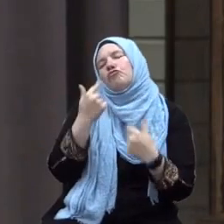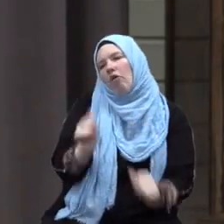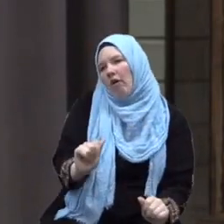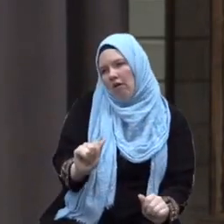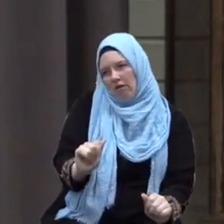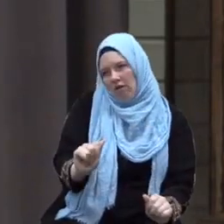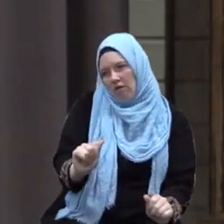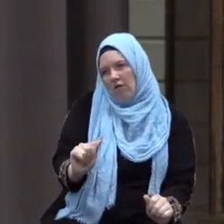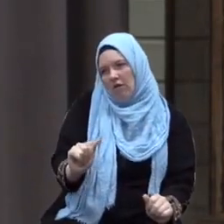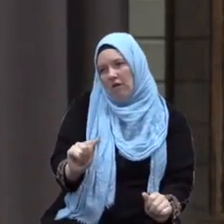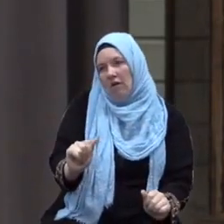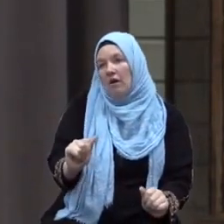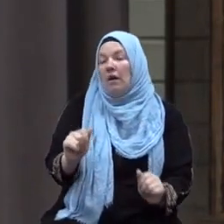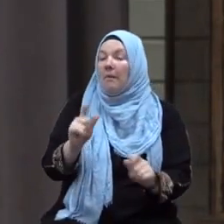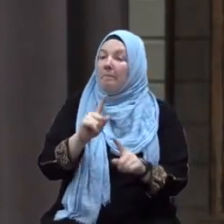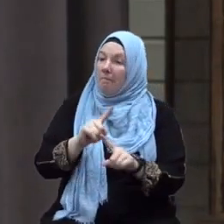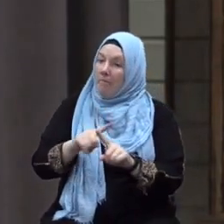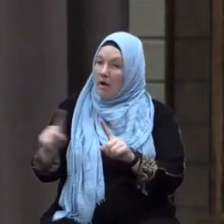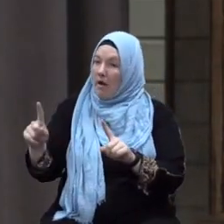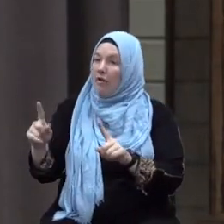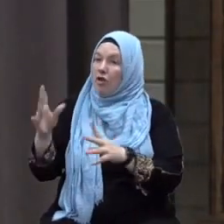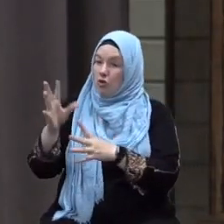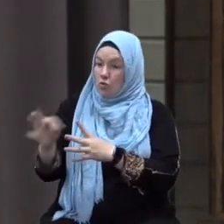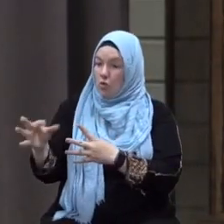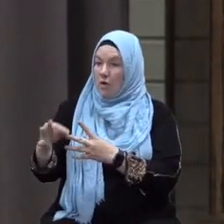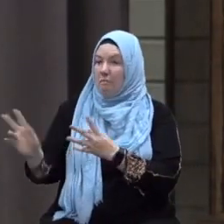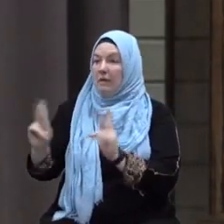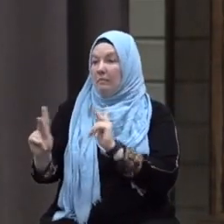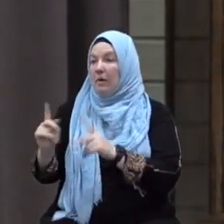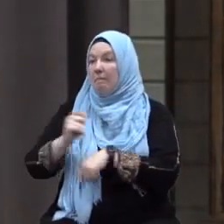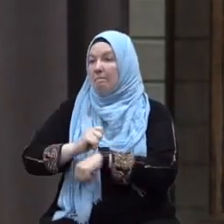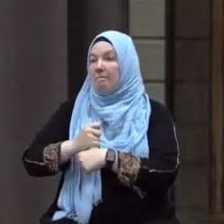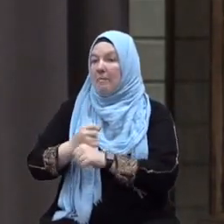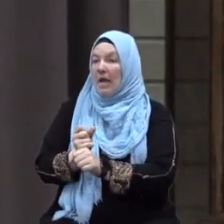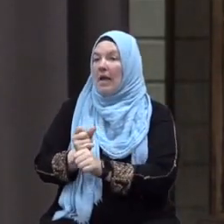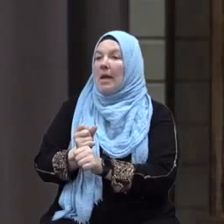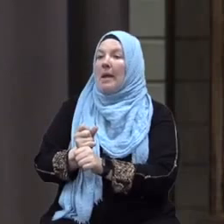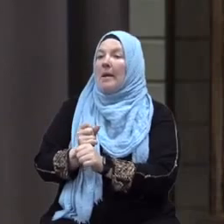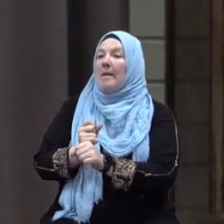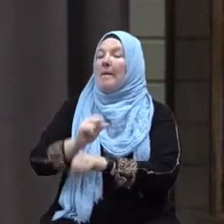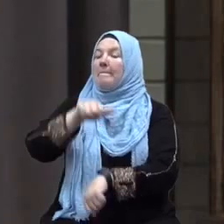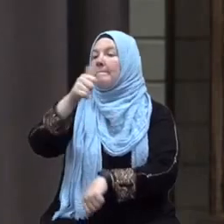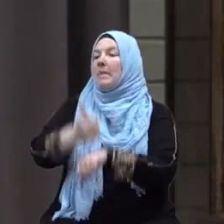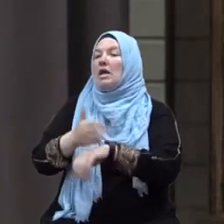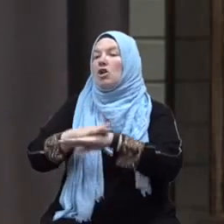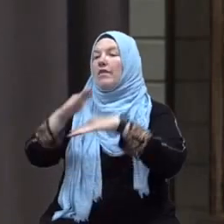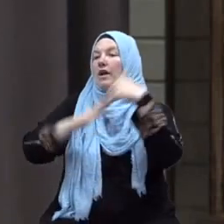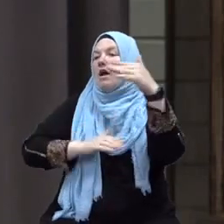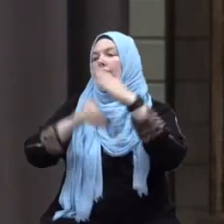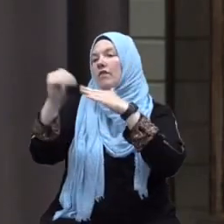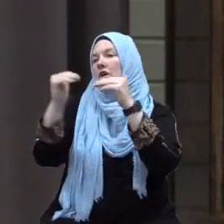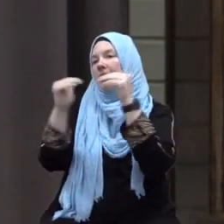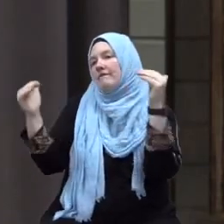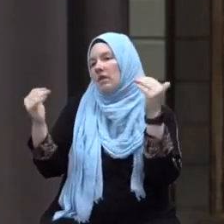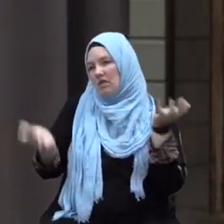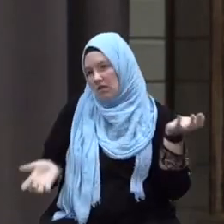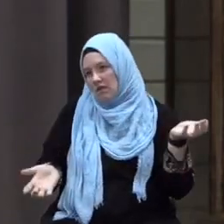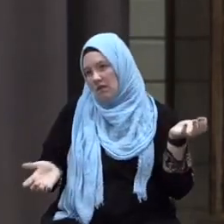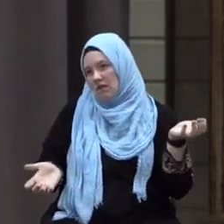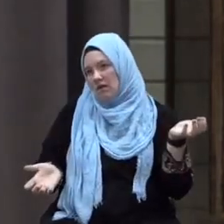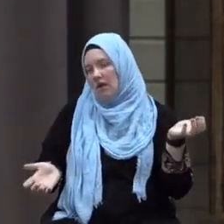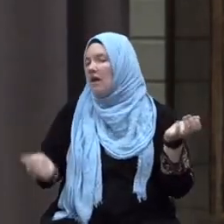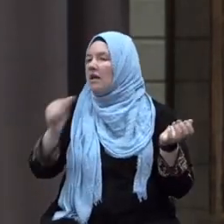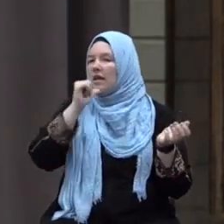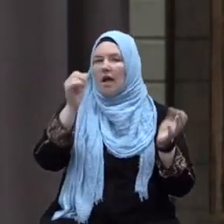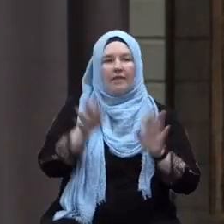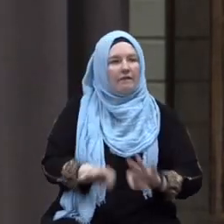And that means that the choices people make are based on the comfort level of the effort and the process, not